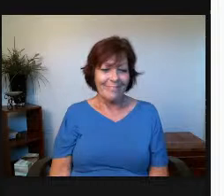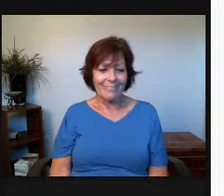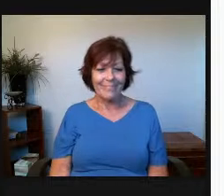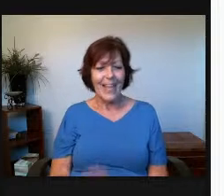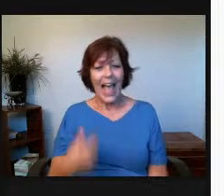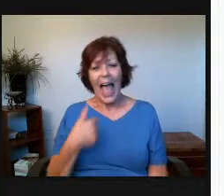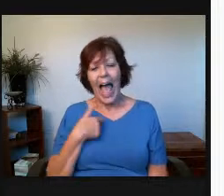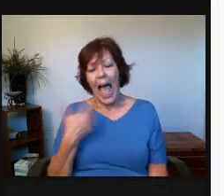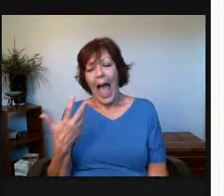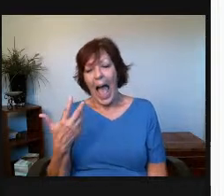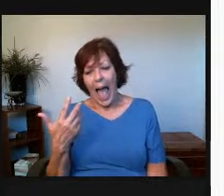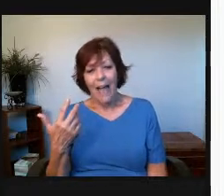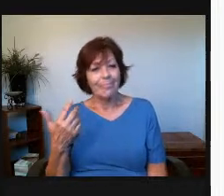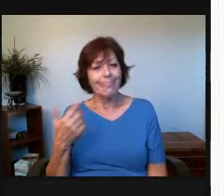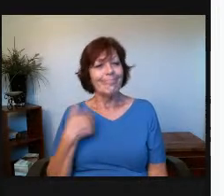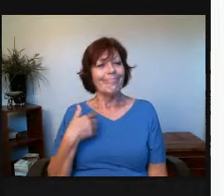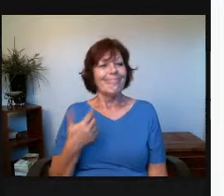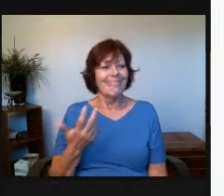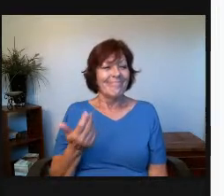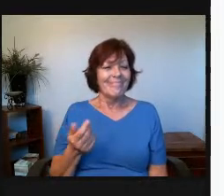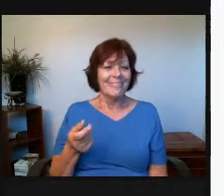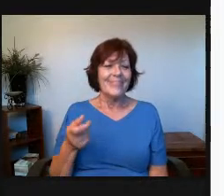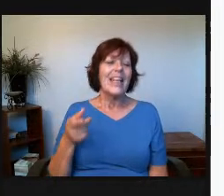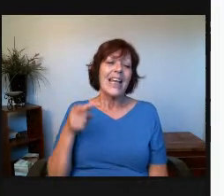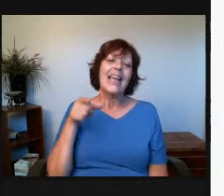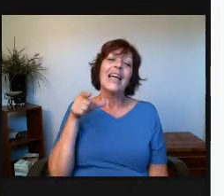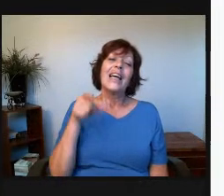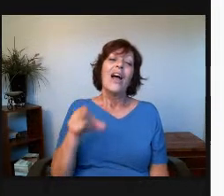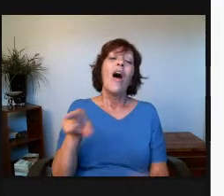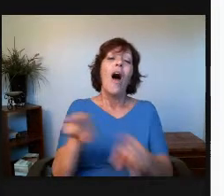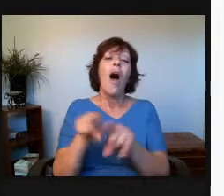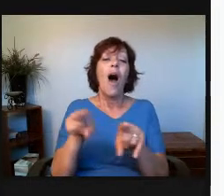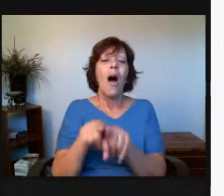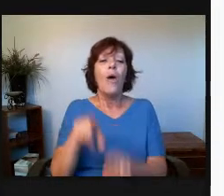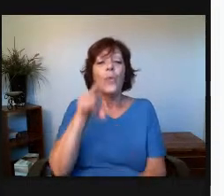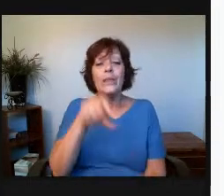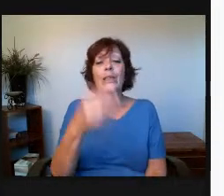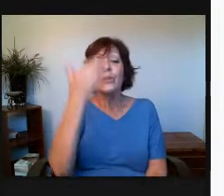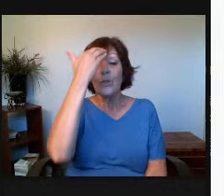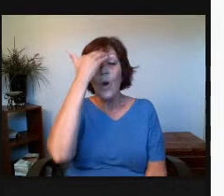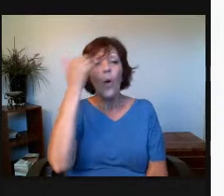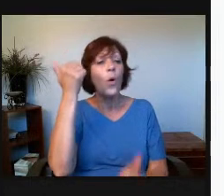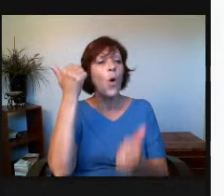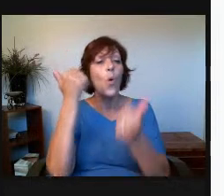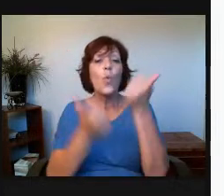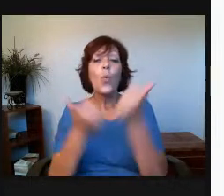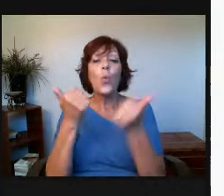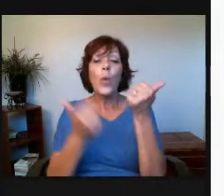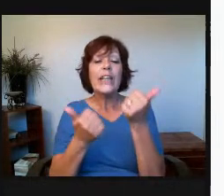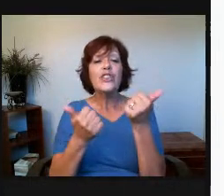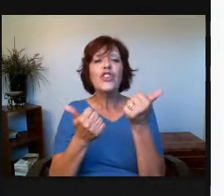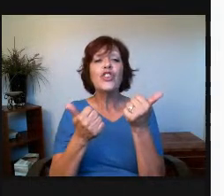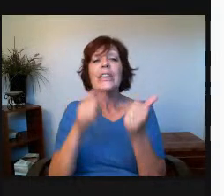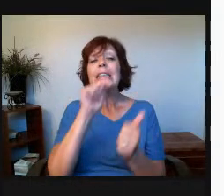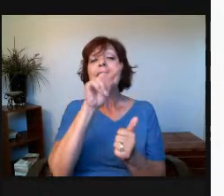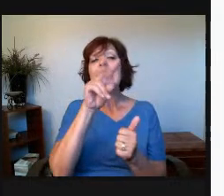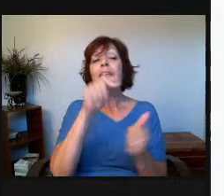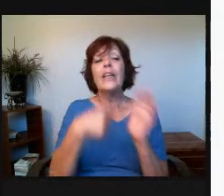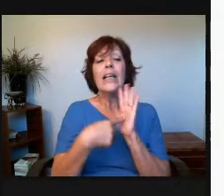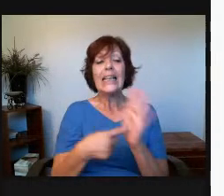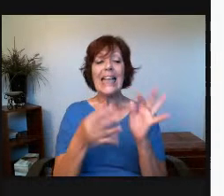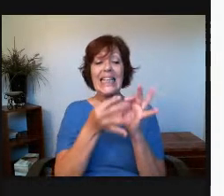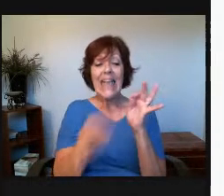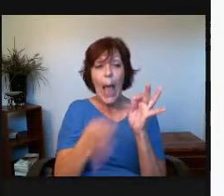I'm just a holdout. And so we also need to know which media outlets provide captioned emergency